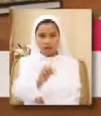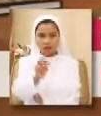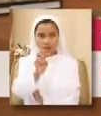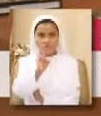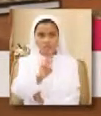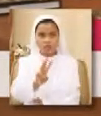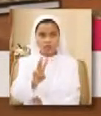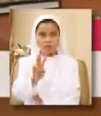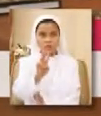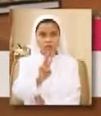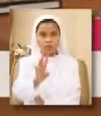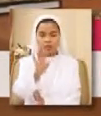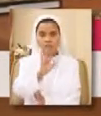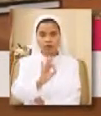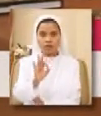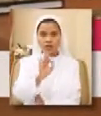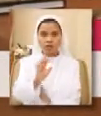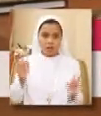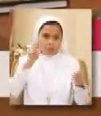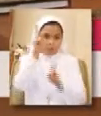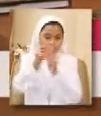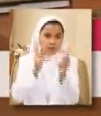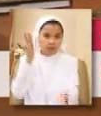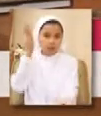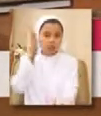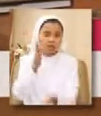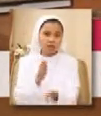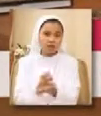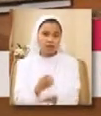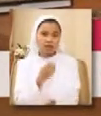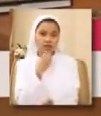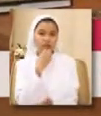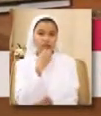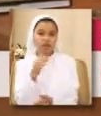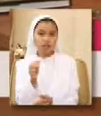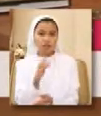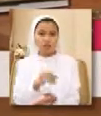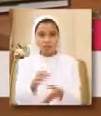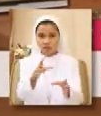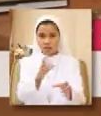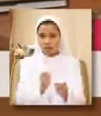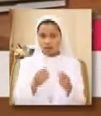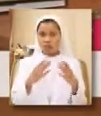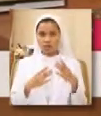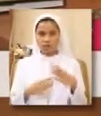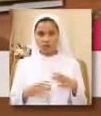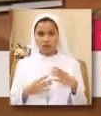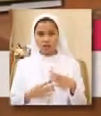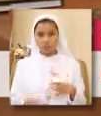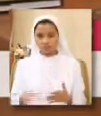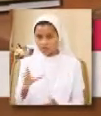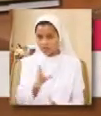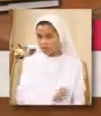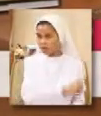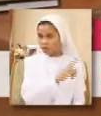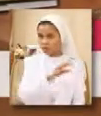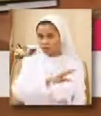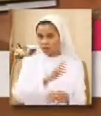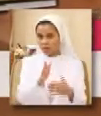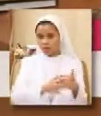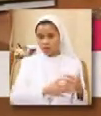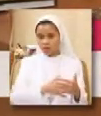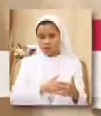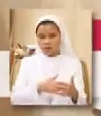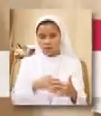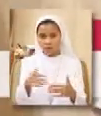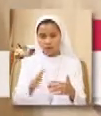MWF." Yes. Okay. So he went back, and when he saw the people there coming, just eating and getting the clothing and just